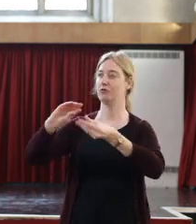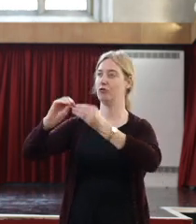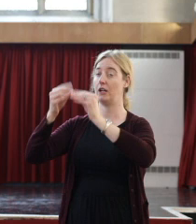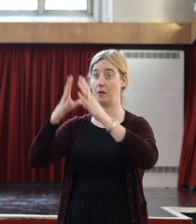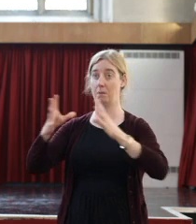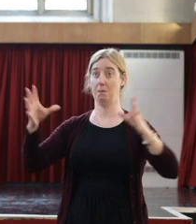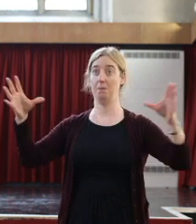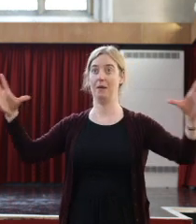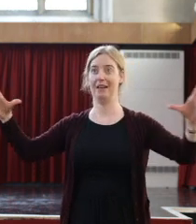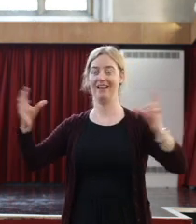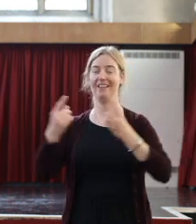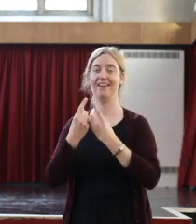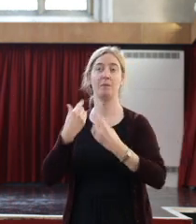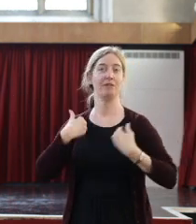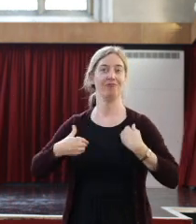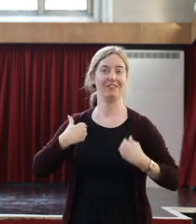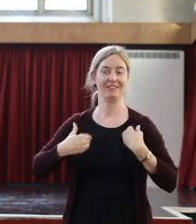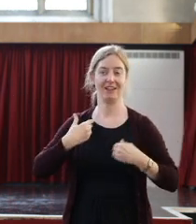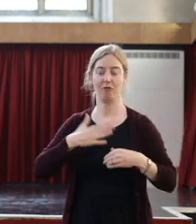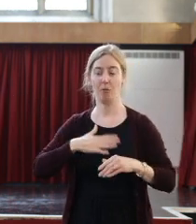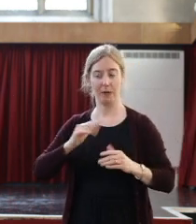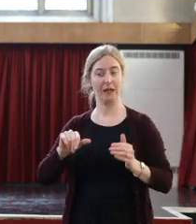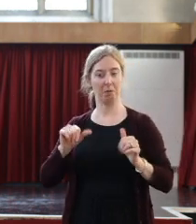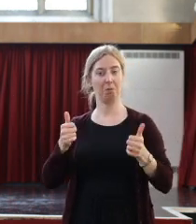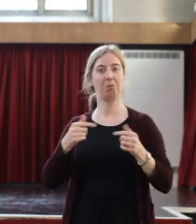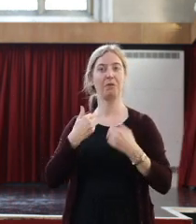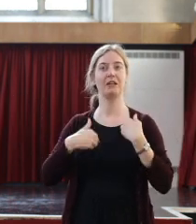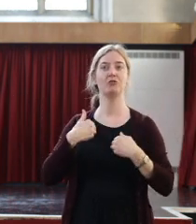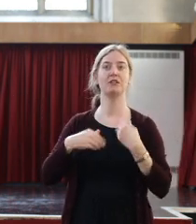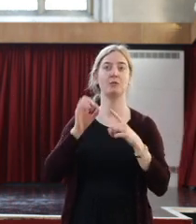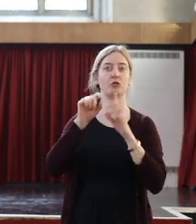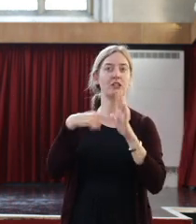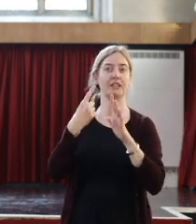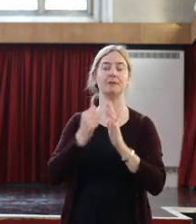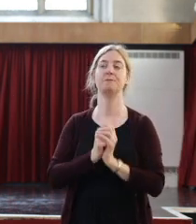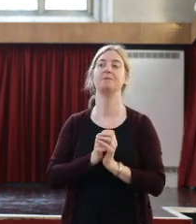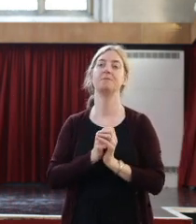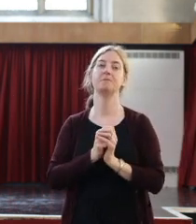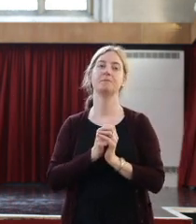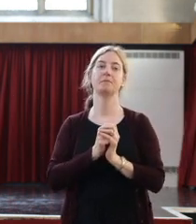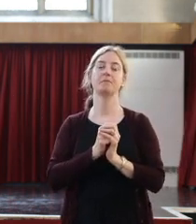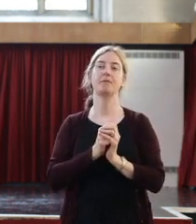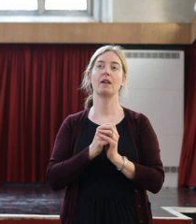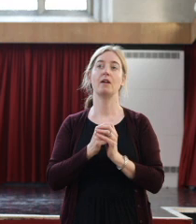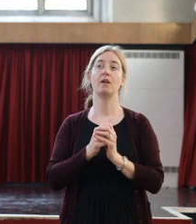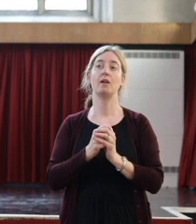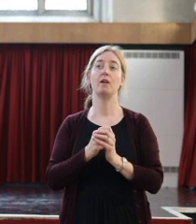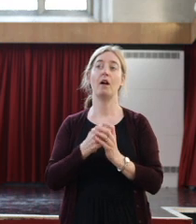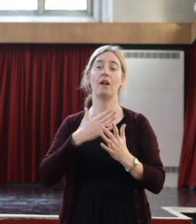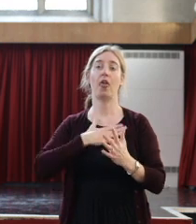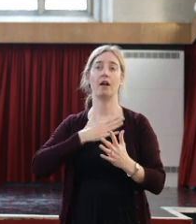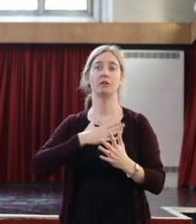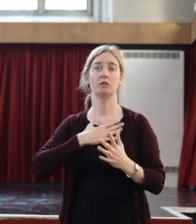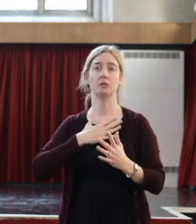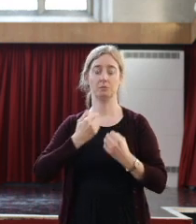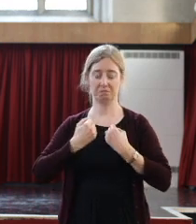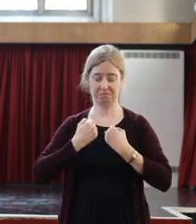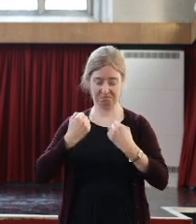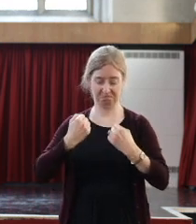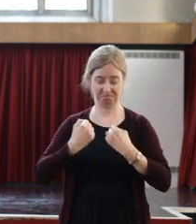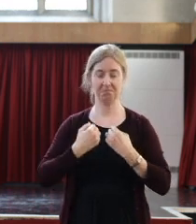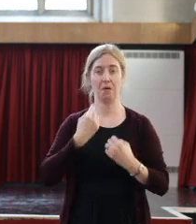has been really exciting. And it's been exciting for my own practice, but